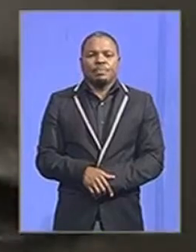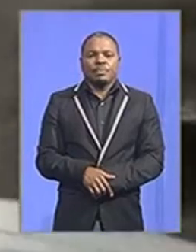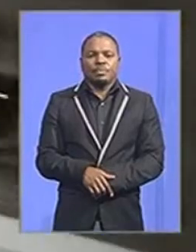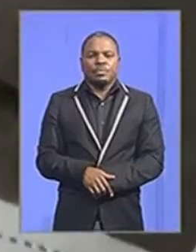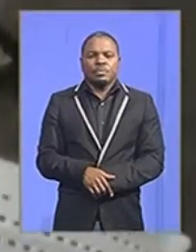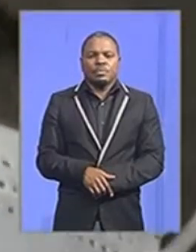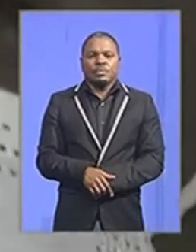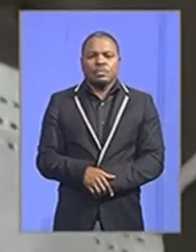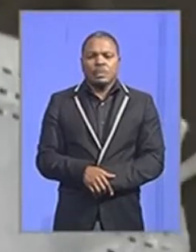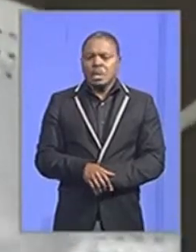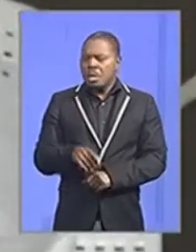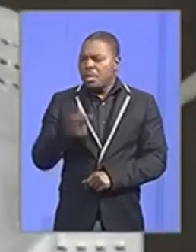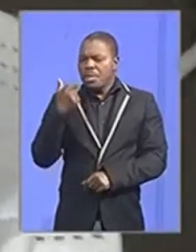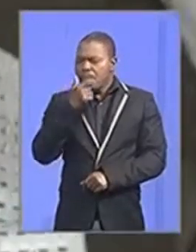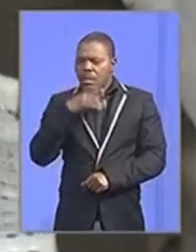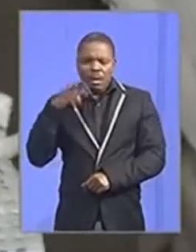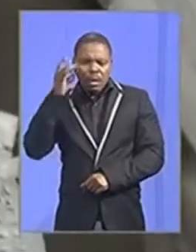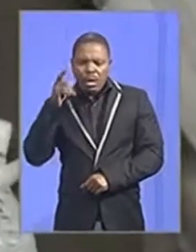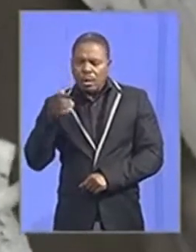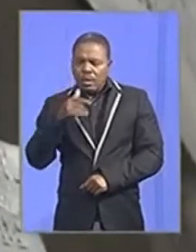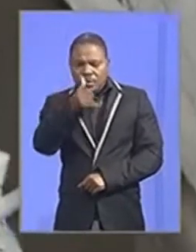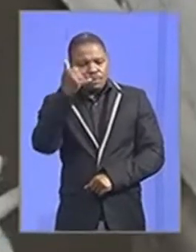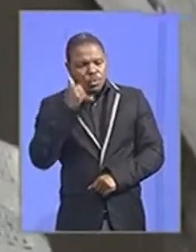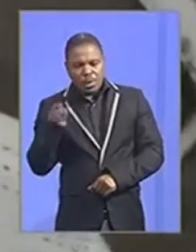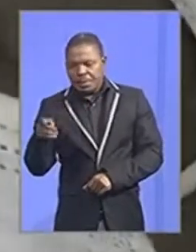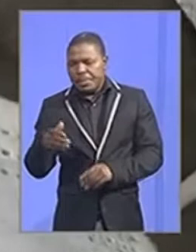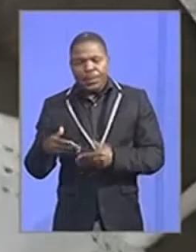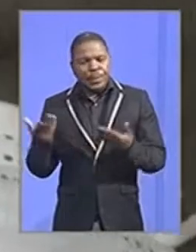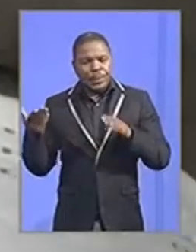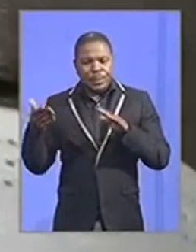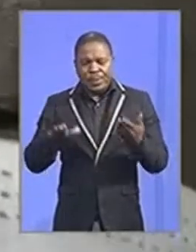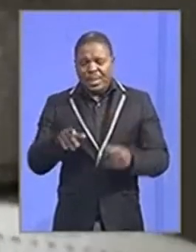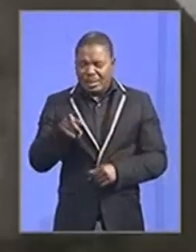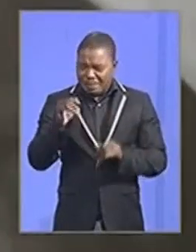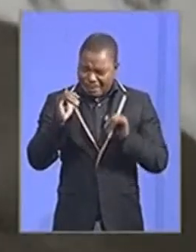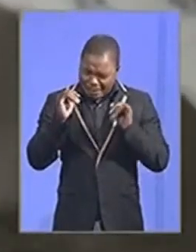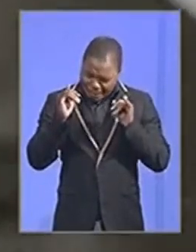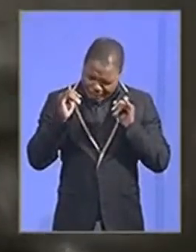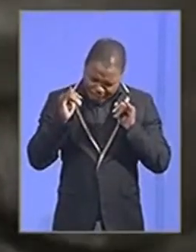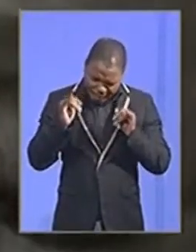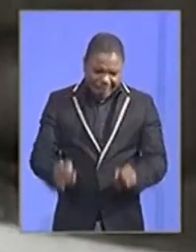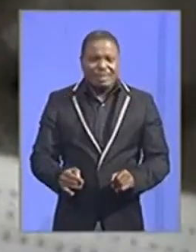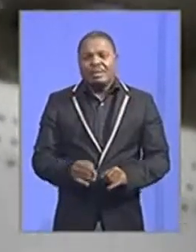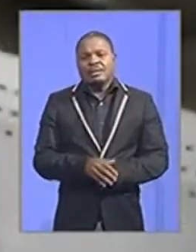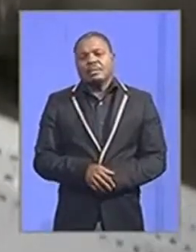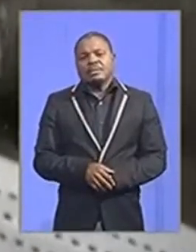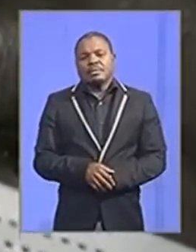After sekgale ka utlwa ba mfounela ra sa leyo. It was bad.